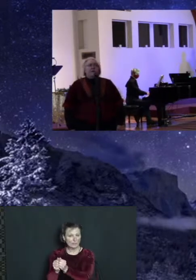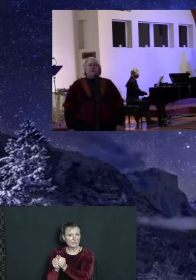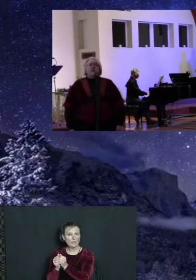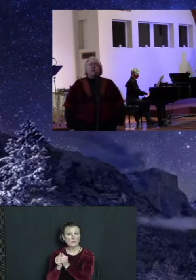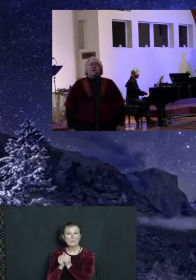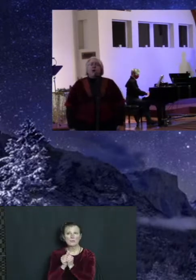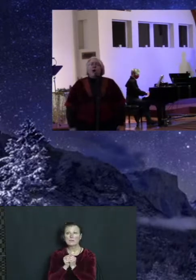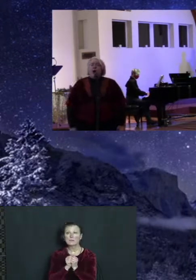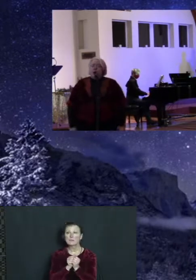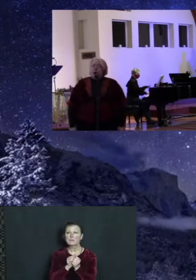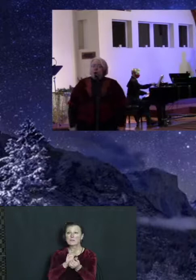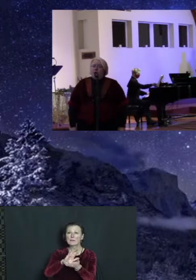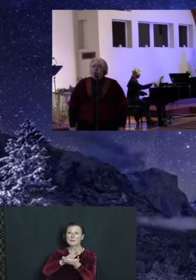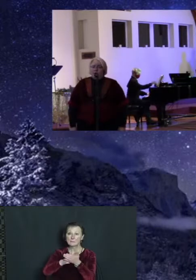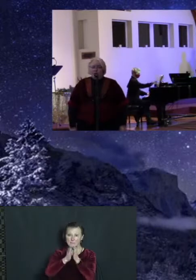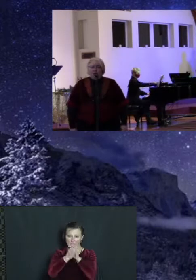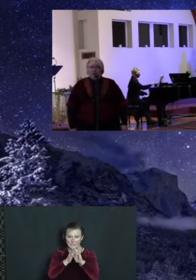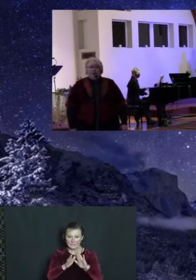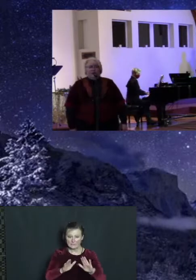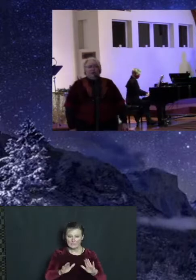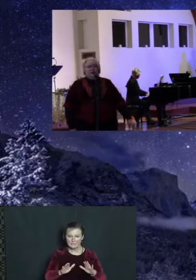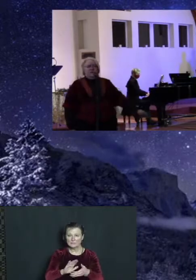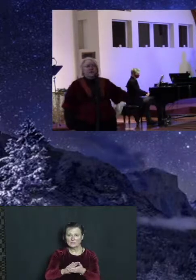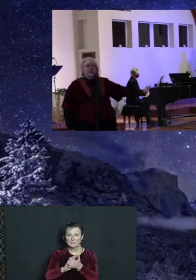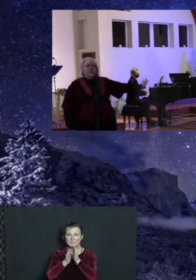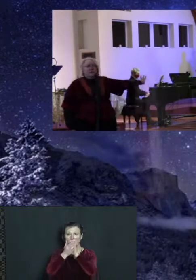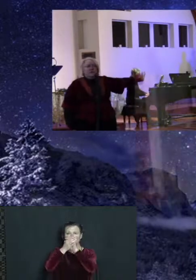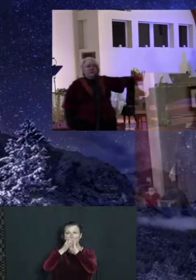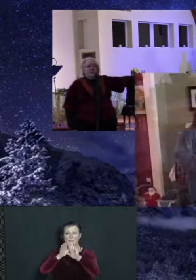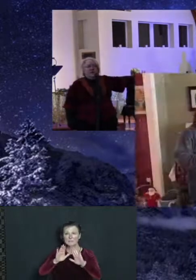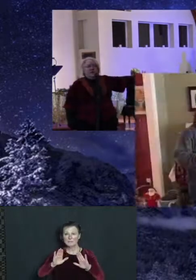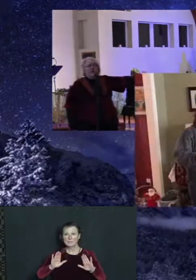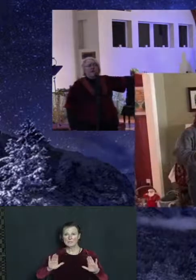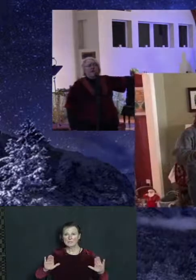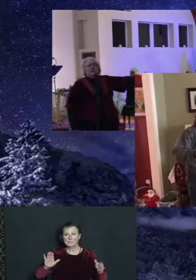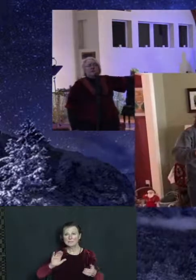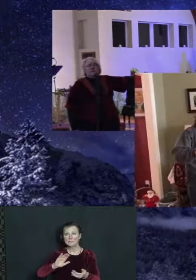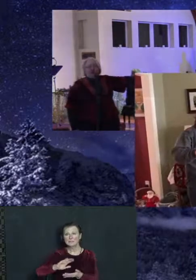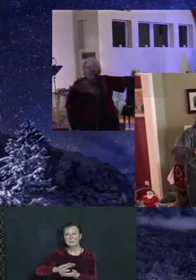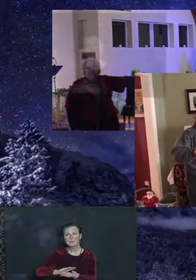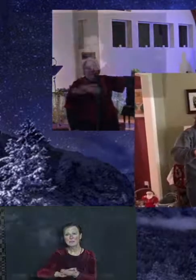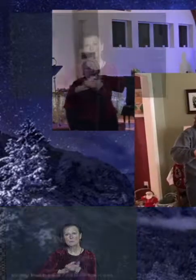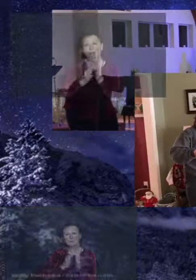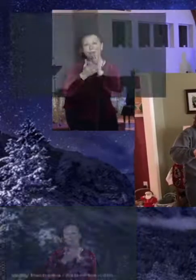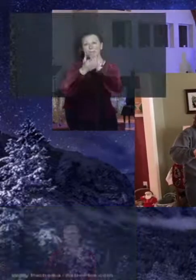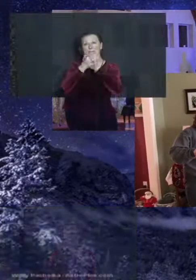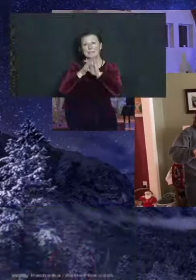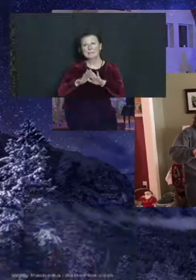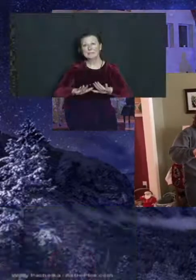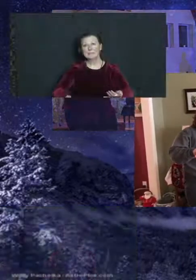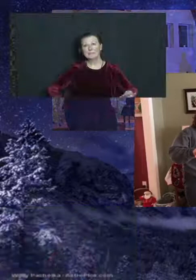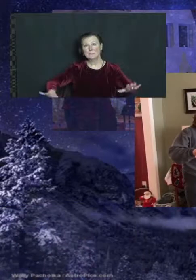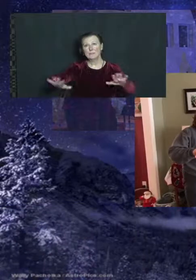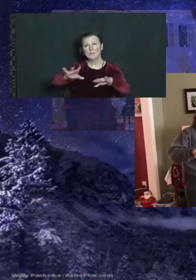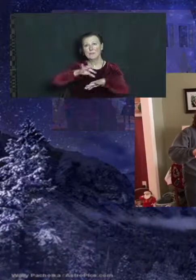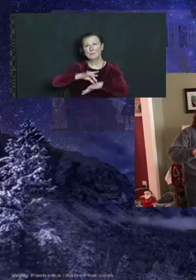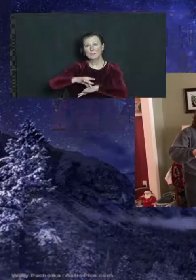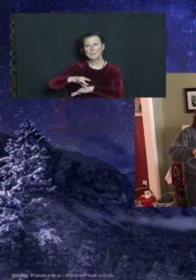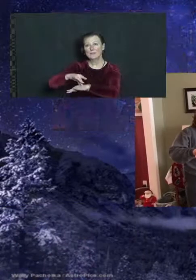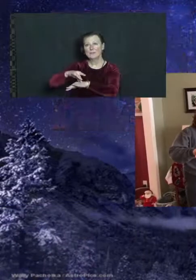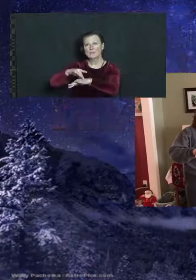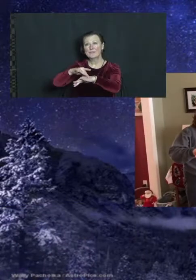together of peace, peace, peace